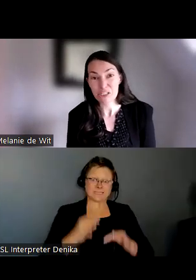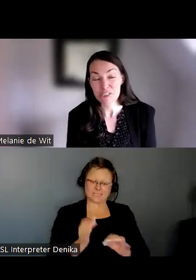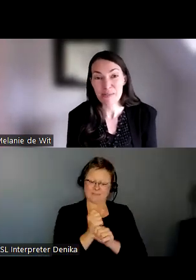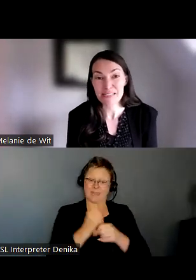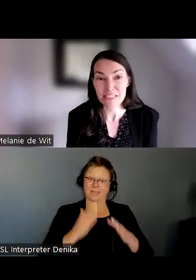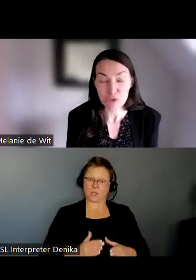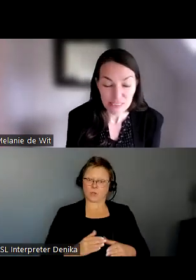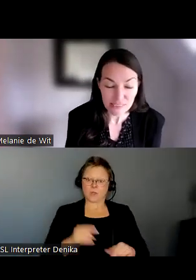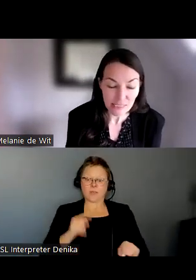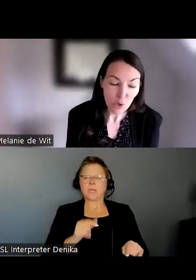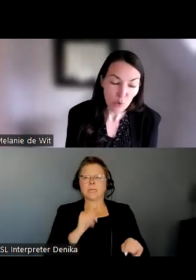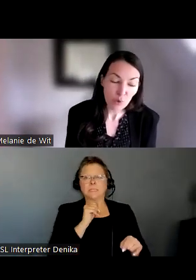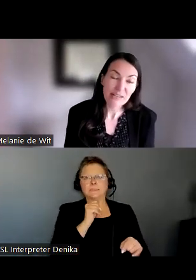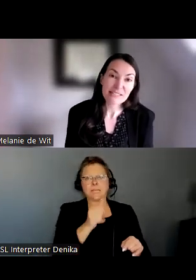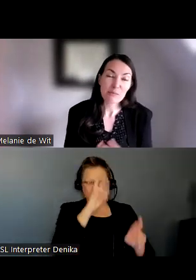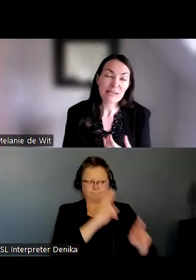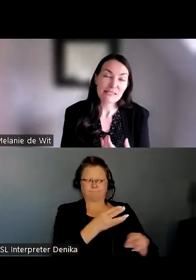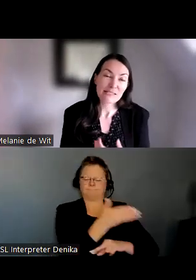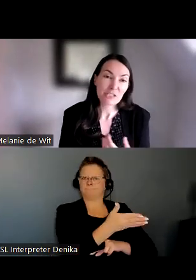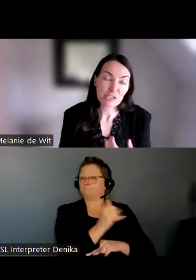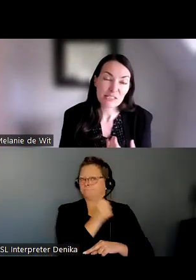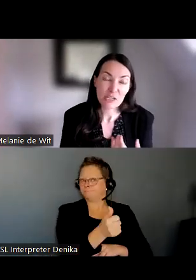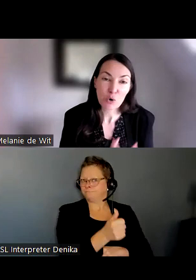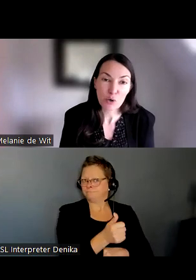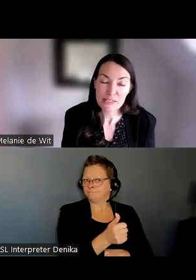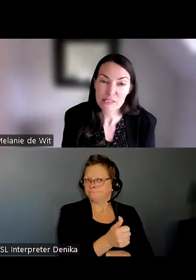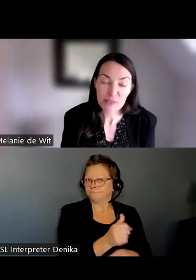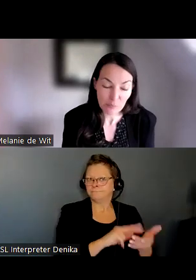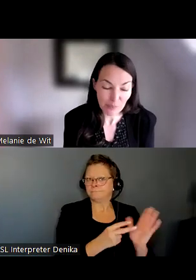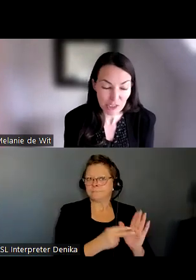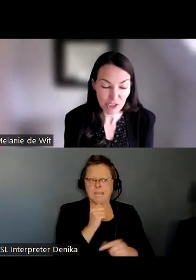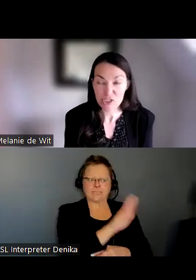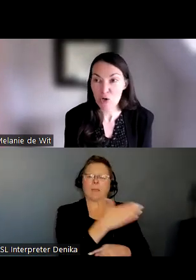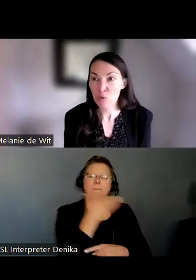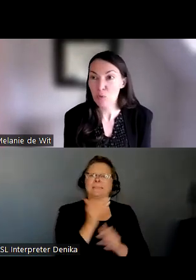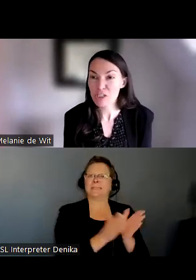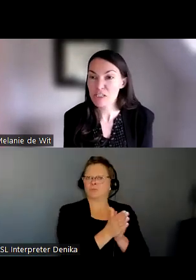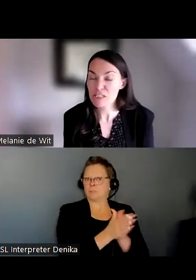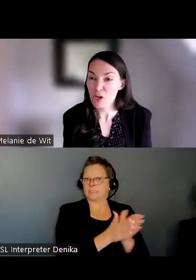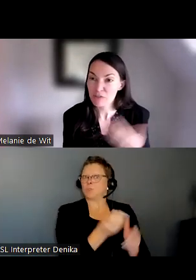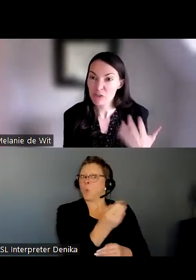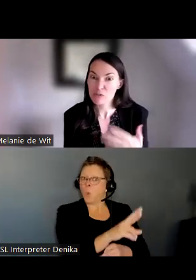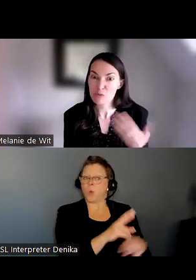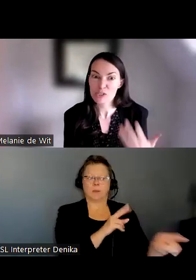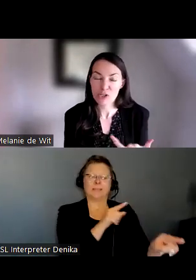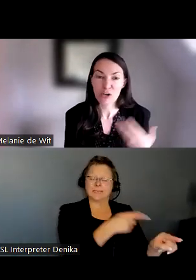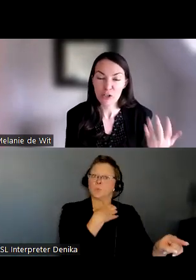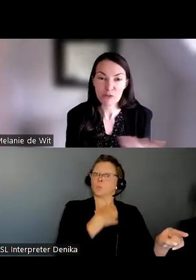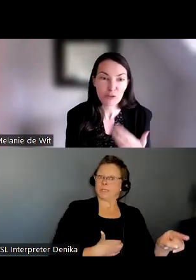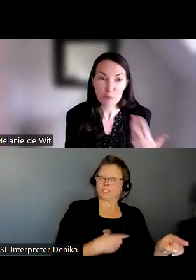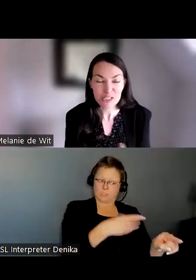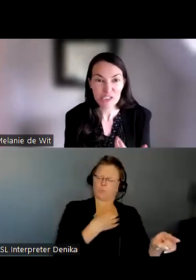in a patient's best interest, or isn't making decisions in accordance with the patient's known wishes. Often those wishes